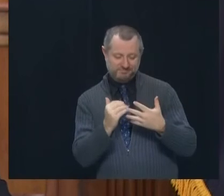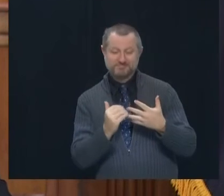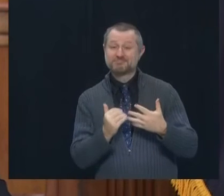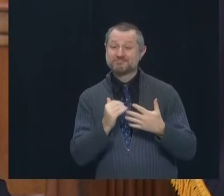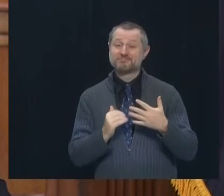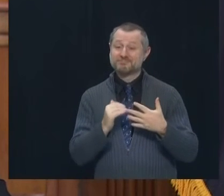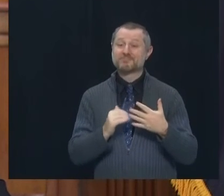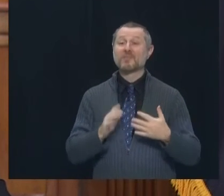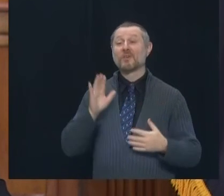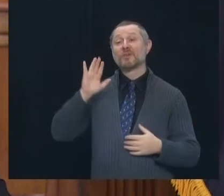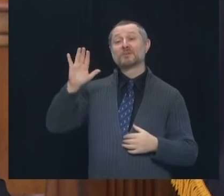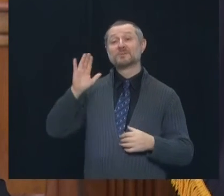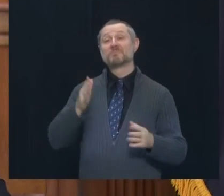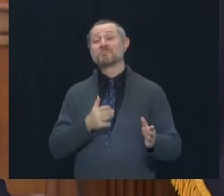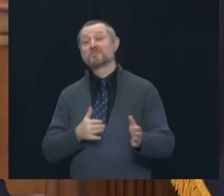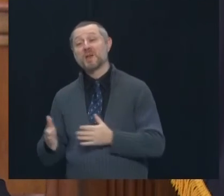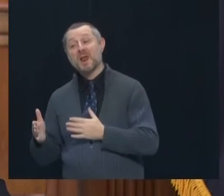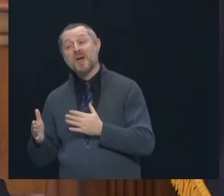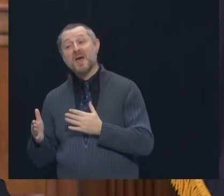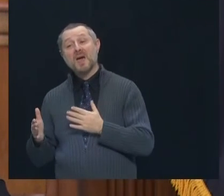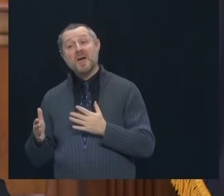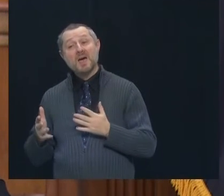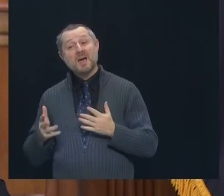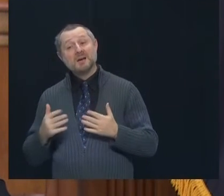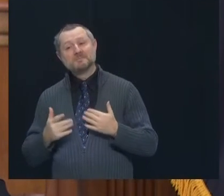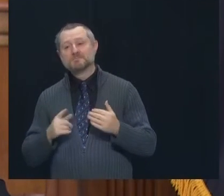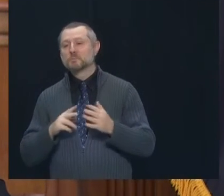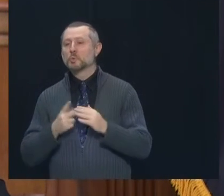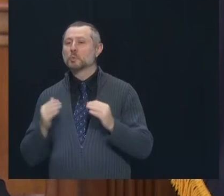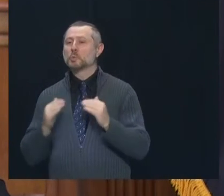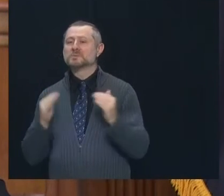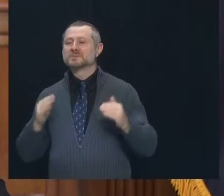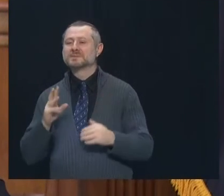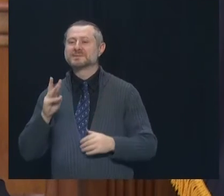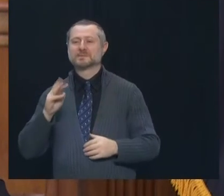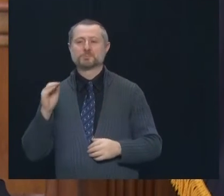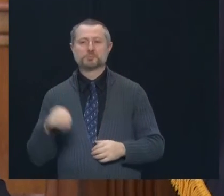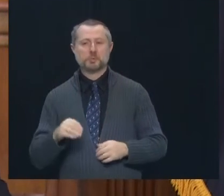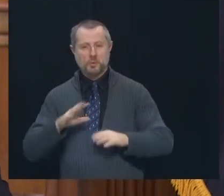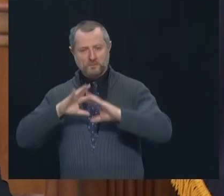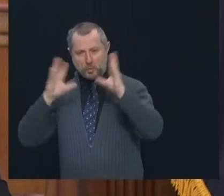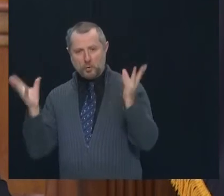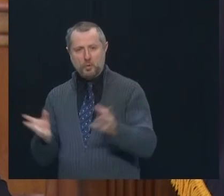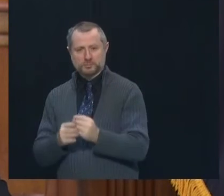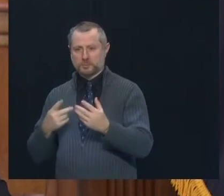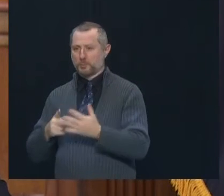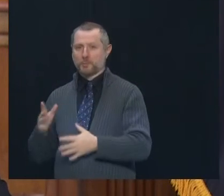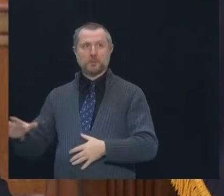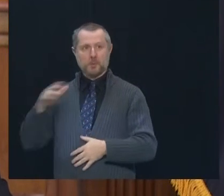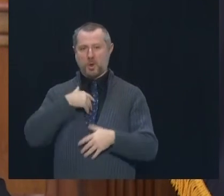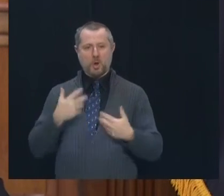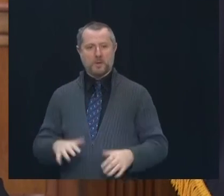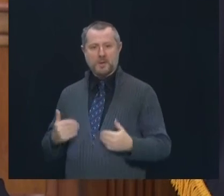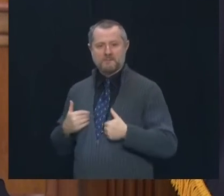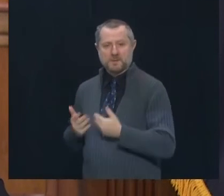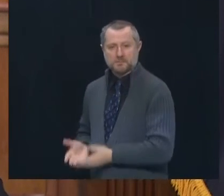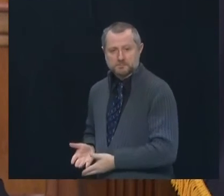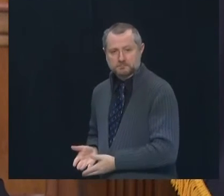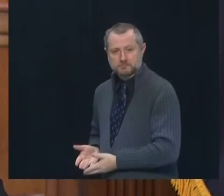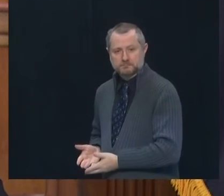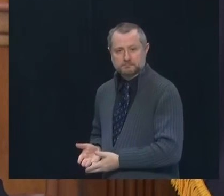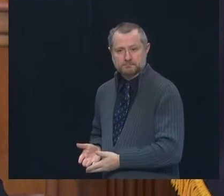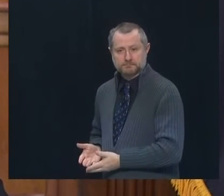planned distribution, you're only at 6% of the population nationwide. If